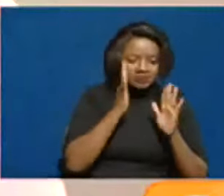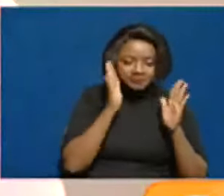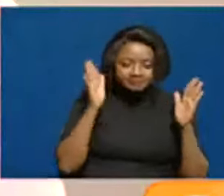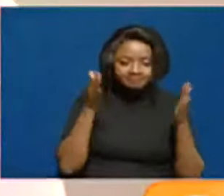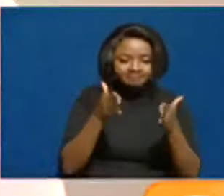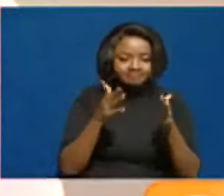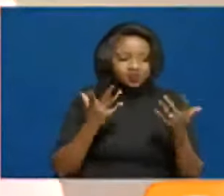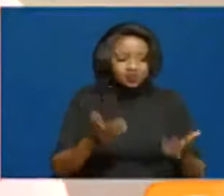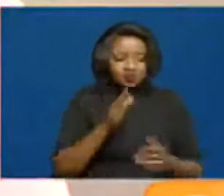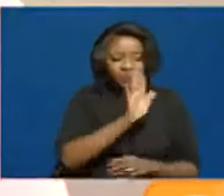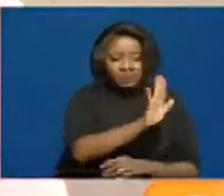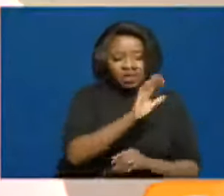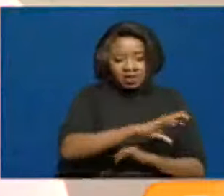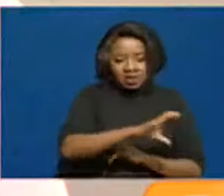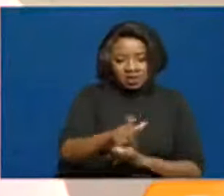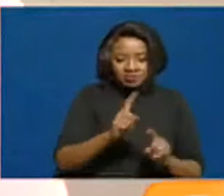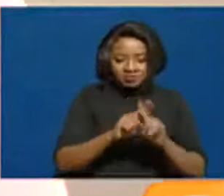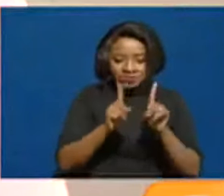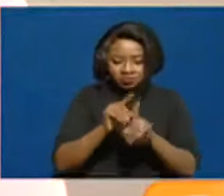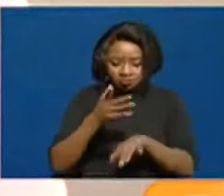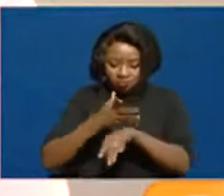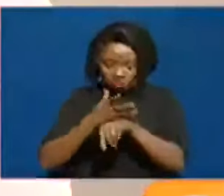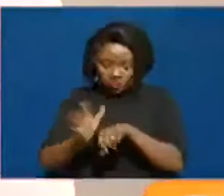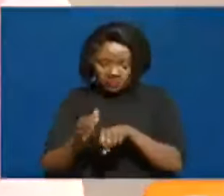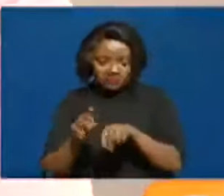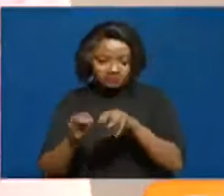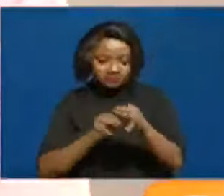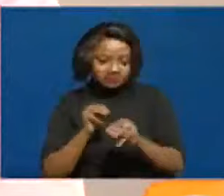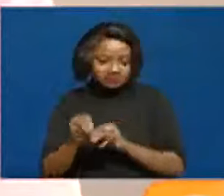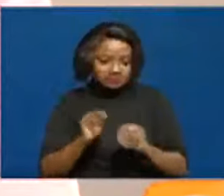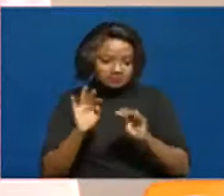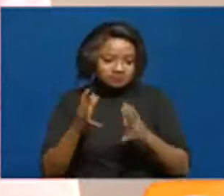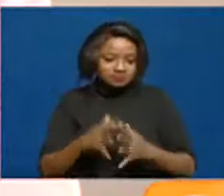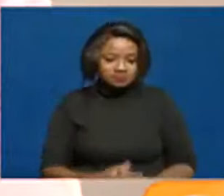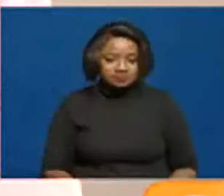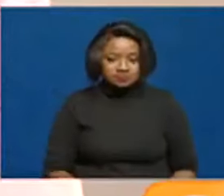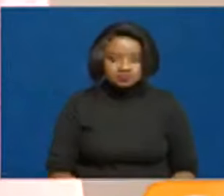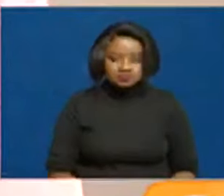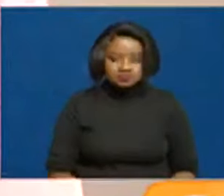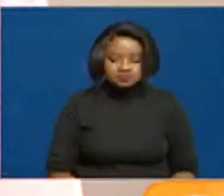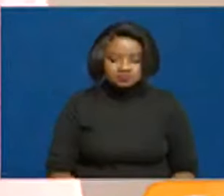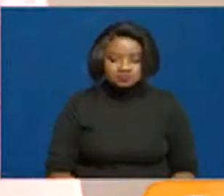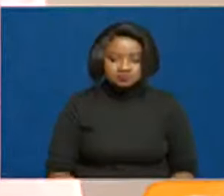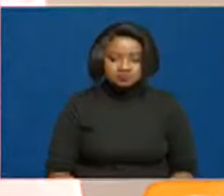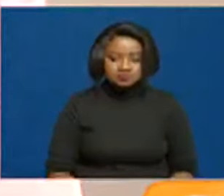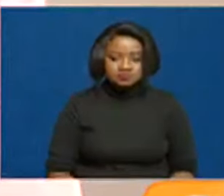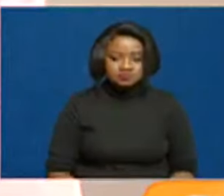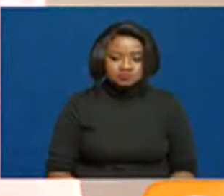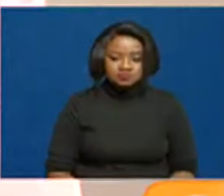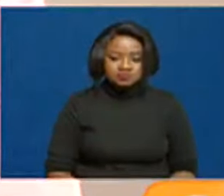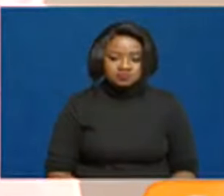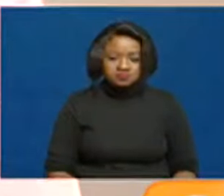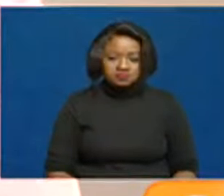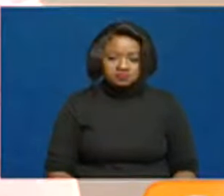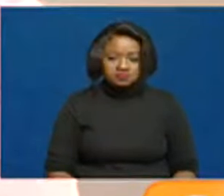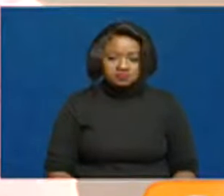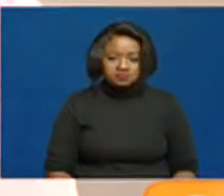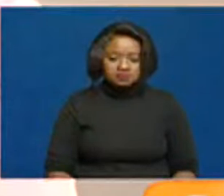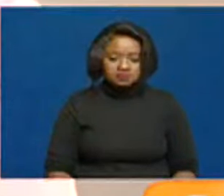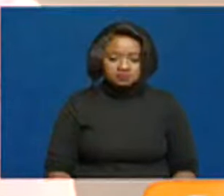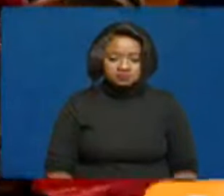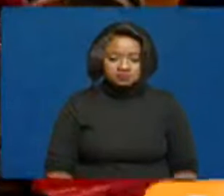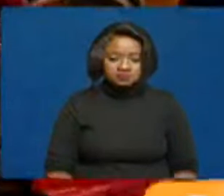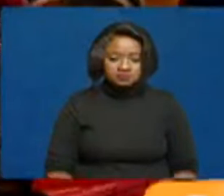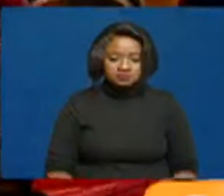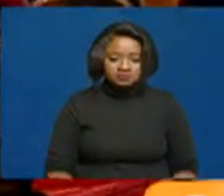your county, and how does waste management fit into those priorities? Yes, thank you very much. Trevor, before I start